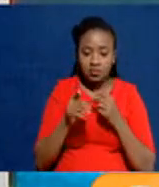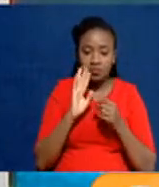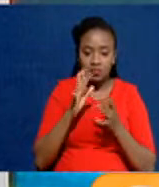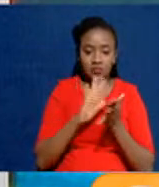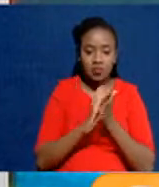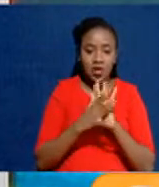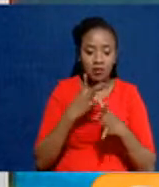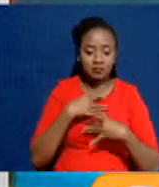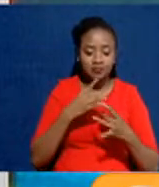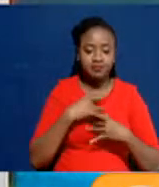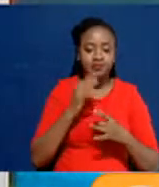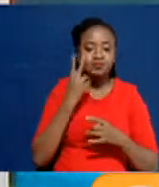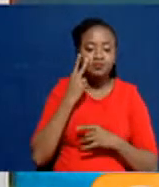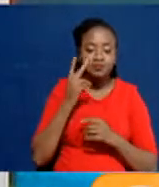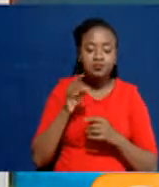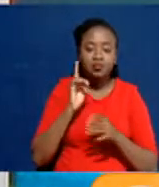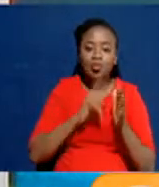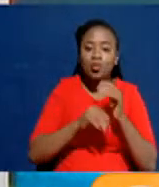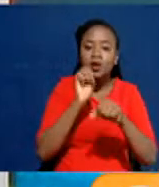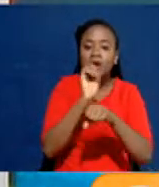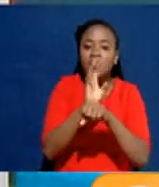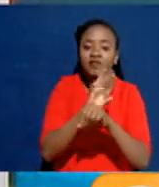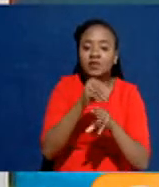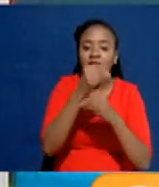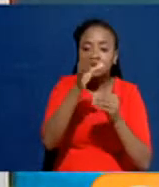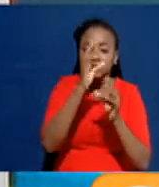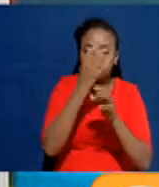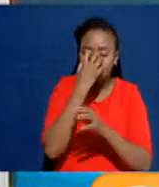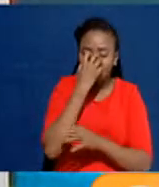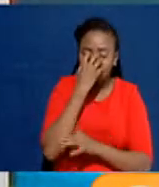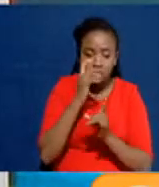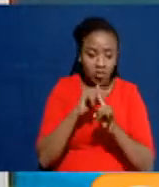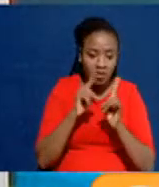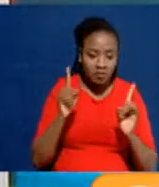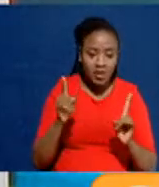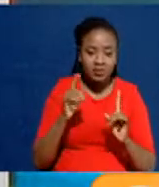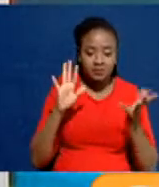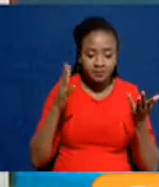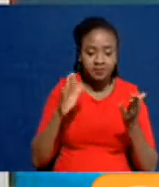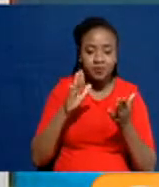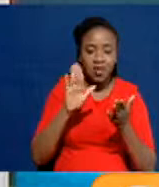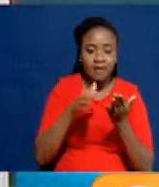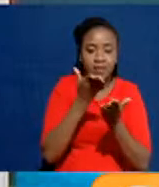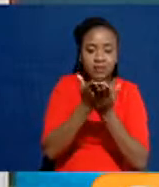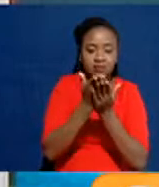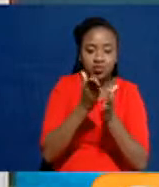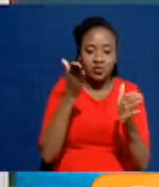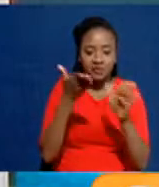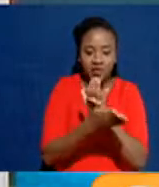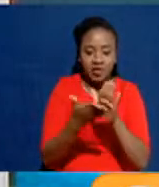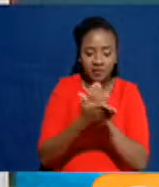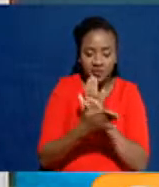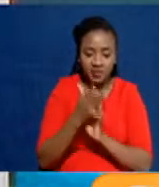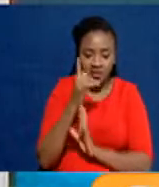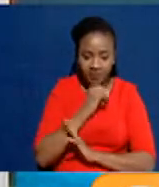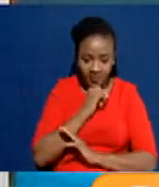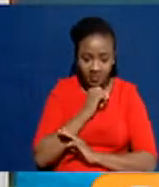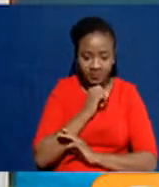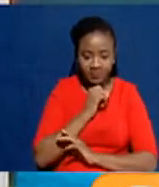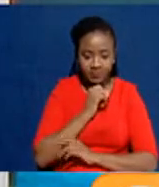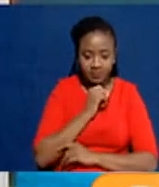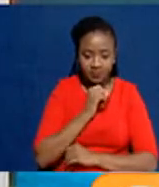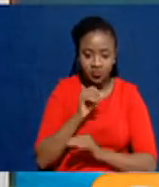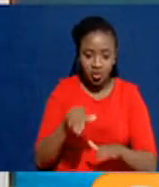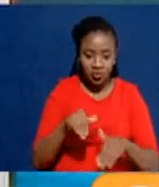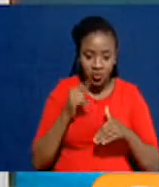learn what that advisory was. But that the petition has been filed. I think it's Charles Mugane who has filed that petition. we have to